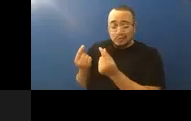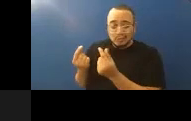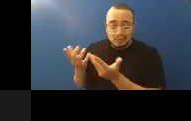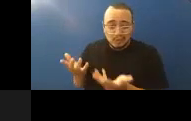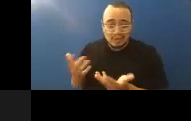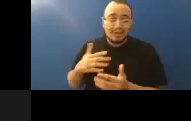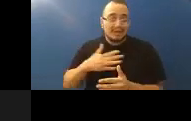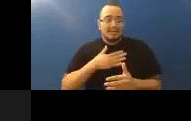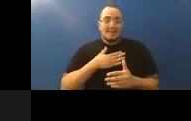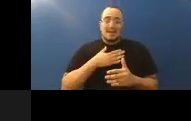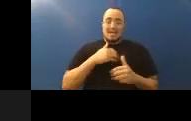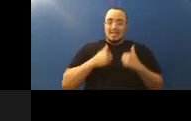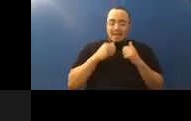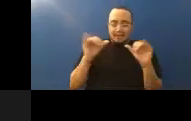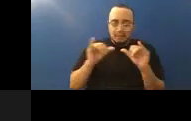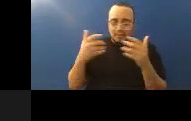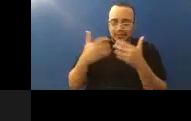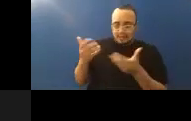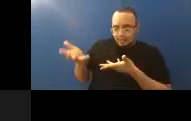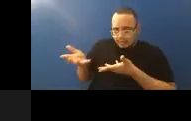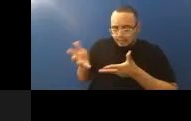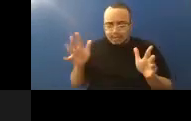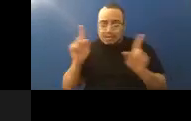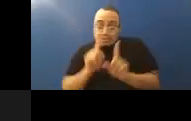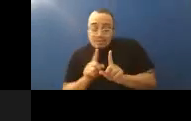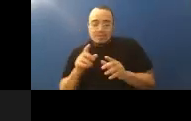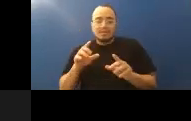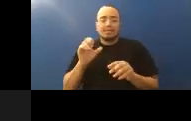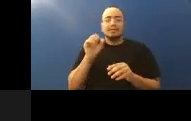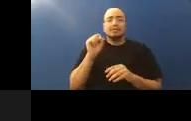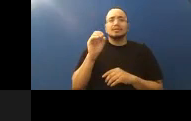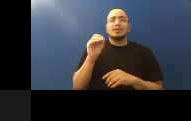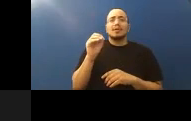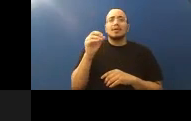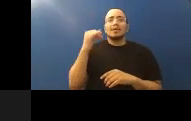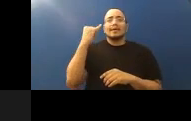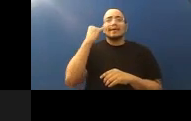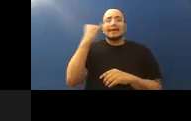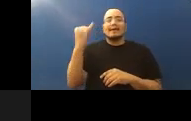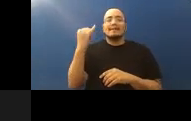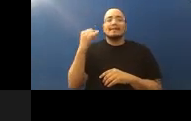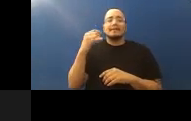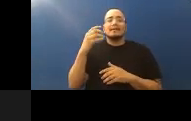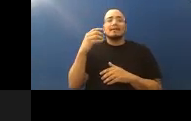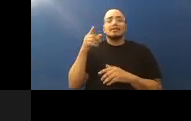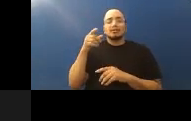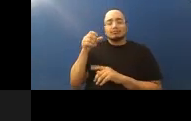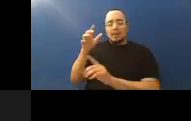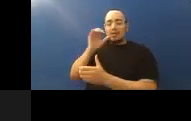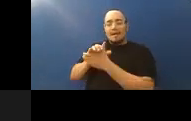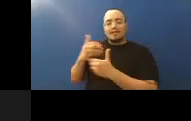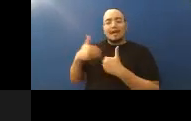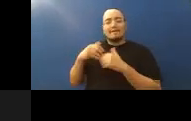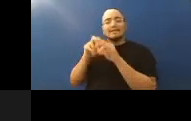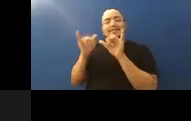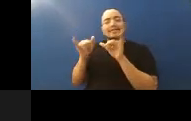have mine. But like, you know, what would it look like if she had a system of support, you know, so that way, even if I'm